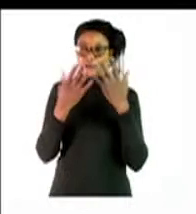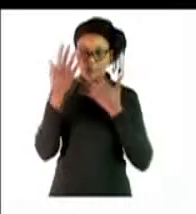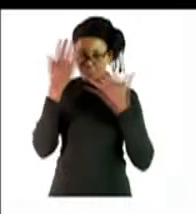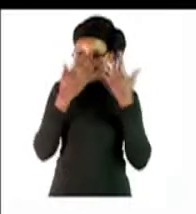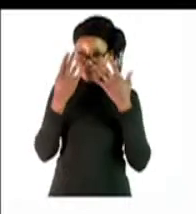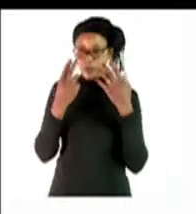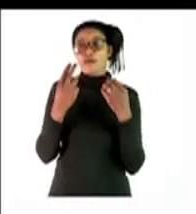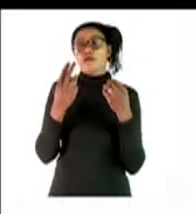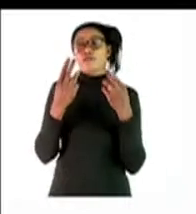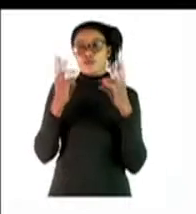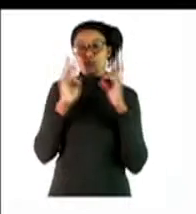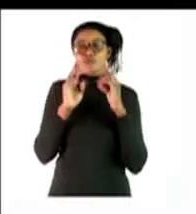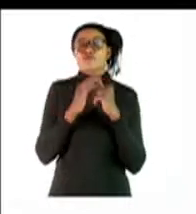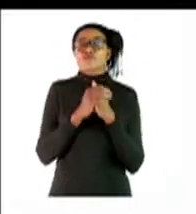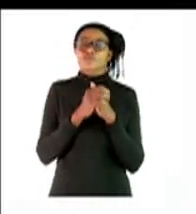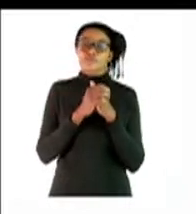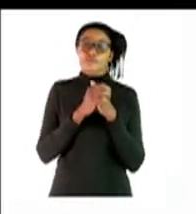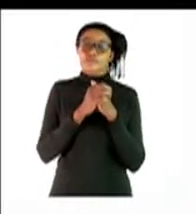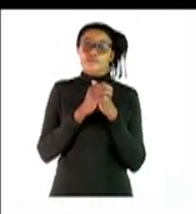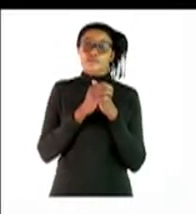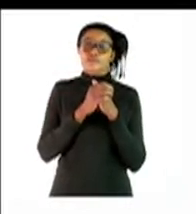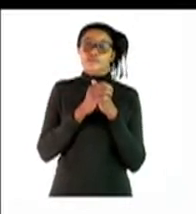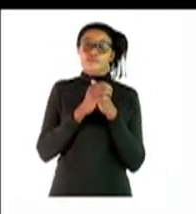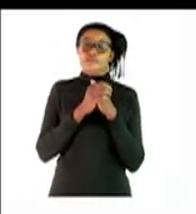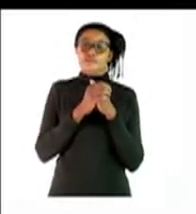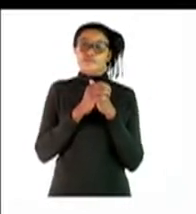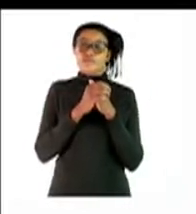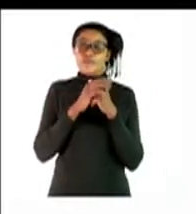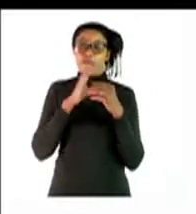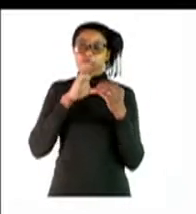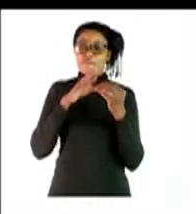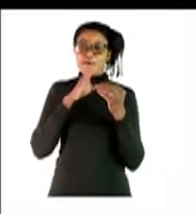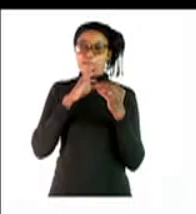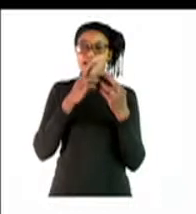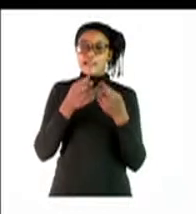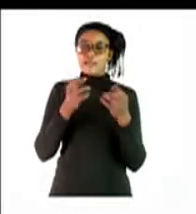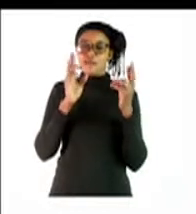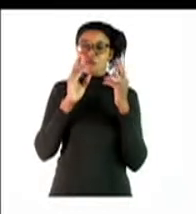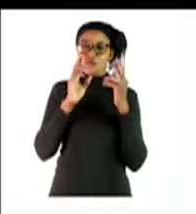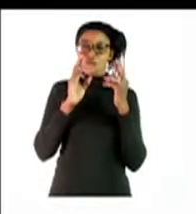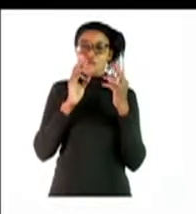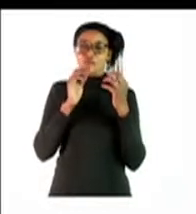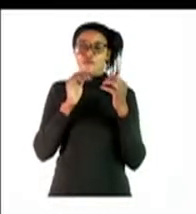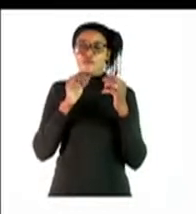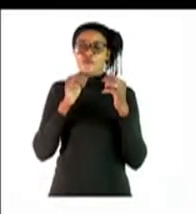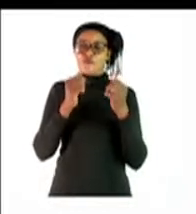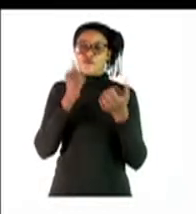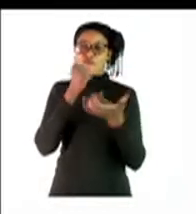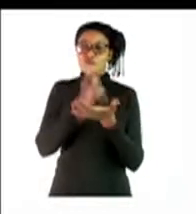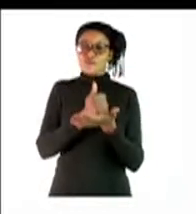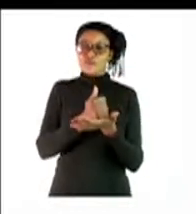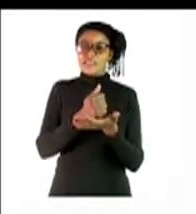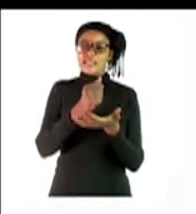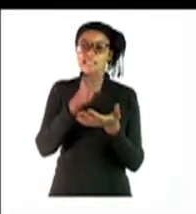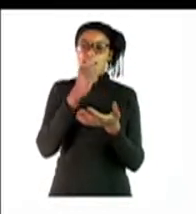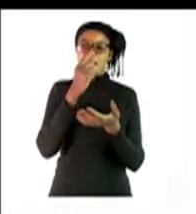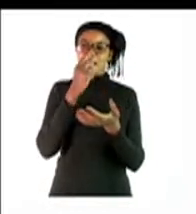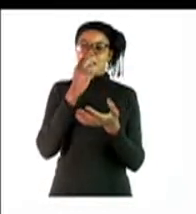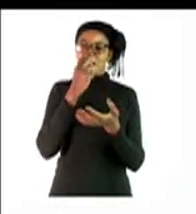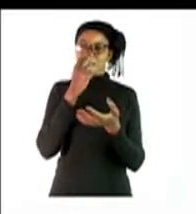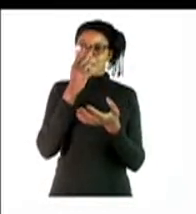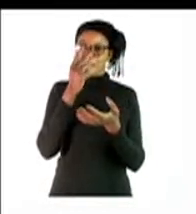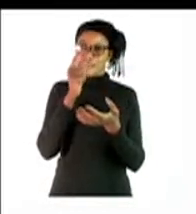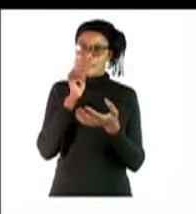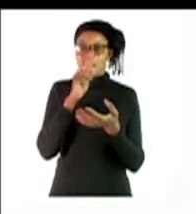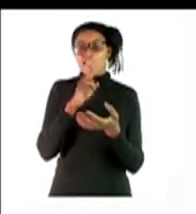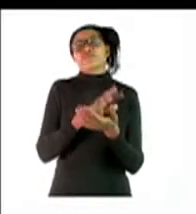bathrooms. Our family room is where we like to watch television